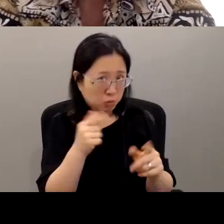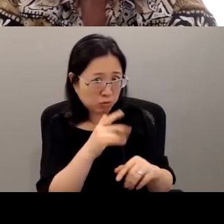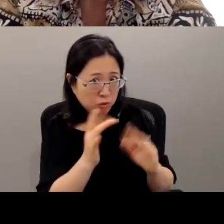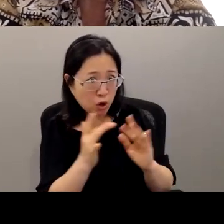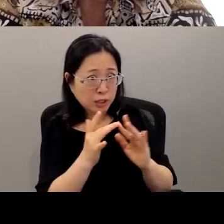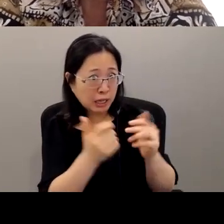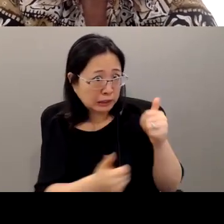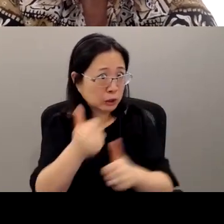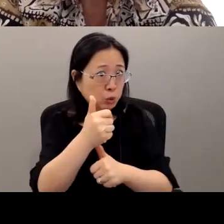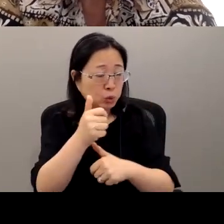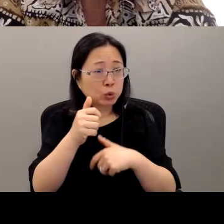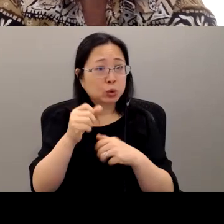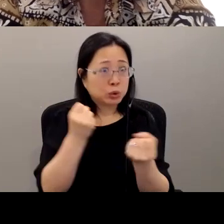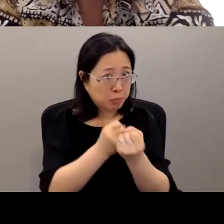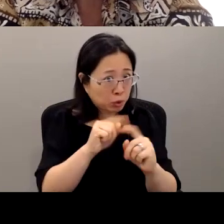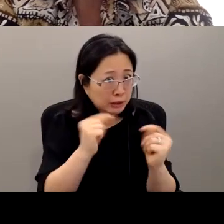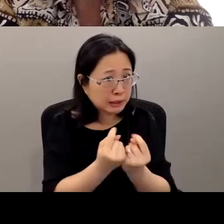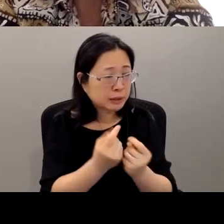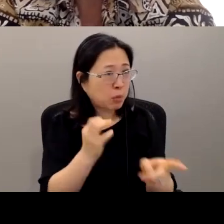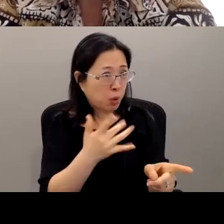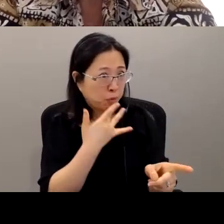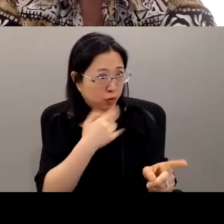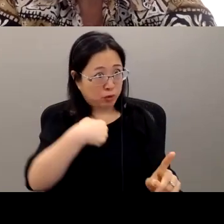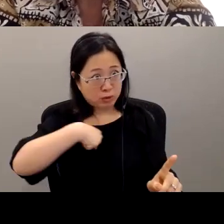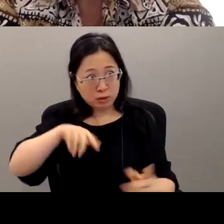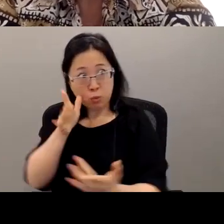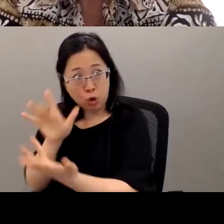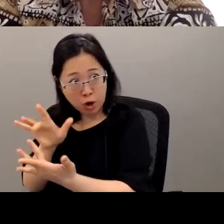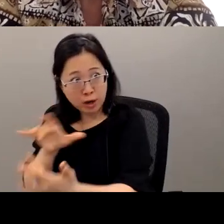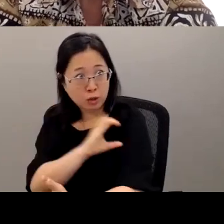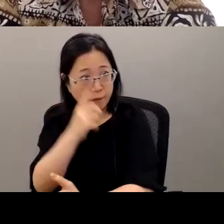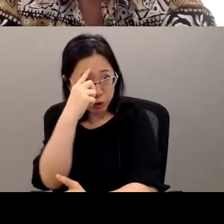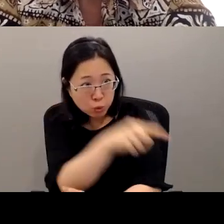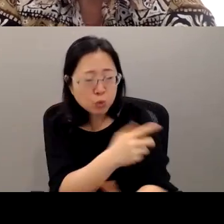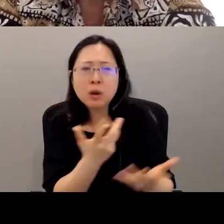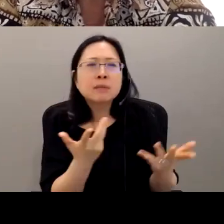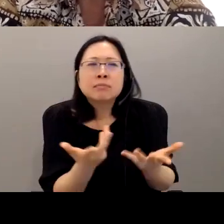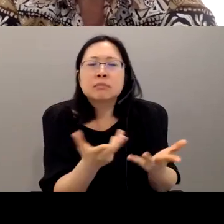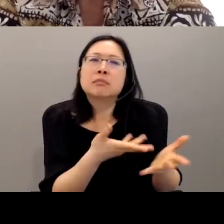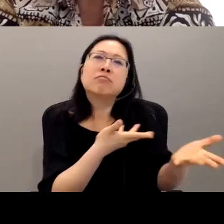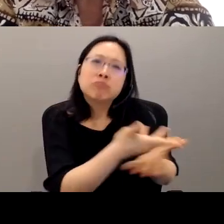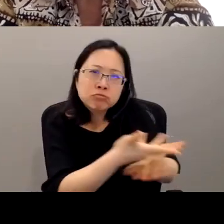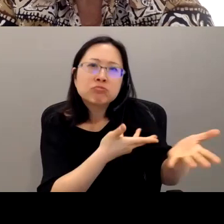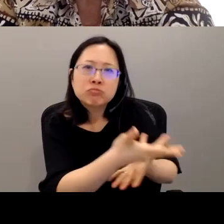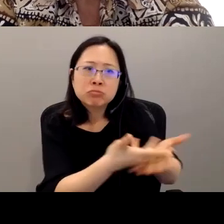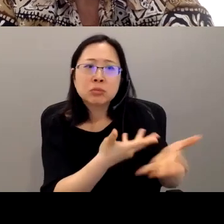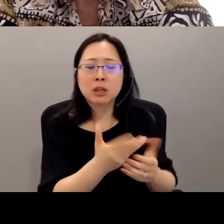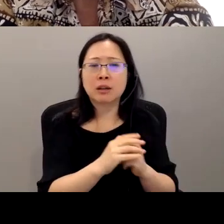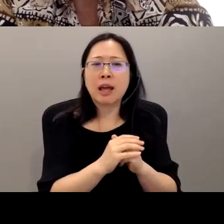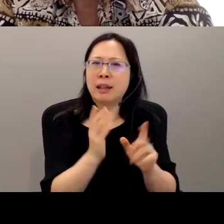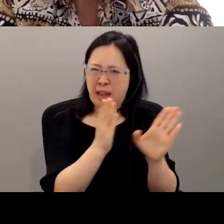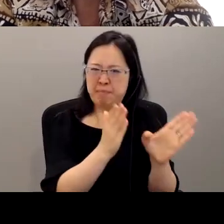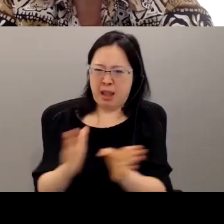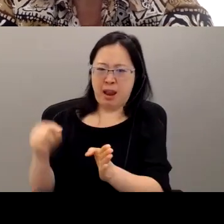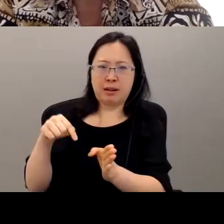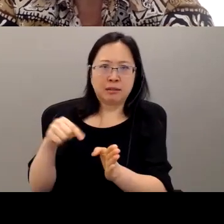team, or would they prefer us doing that for them? and we would take them through